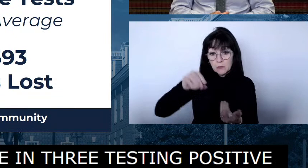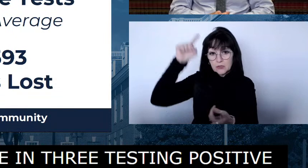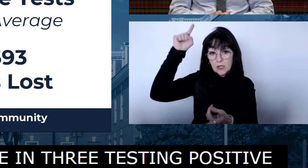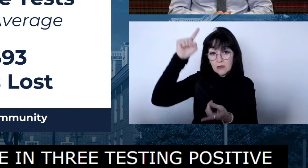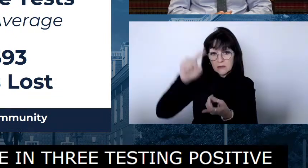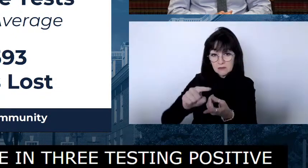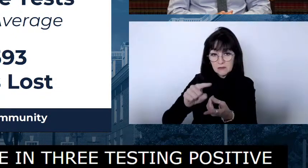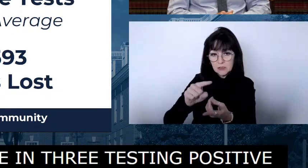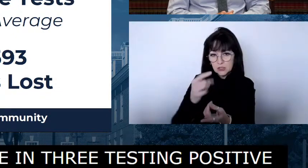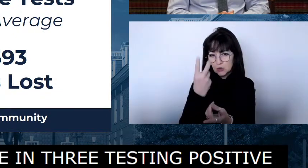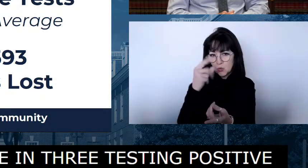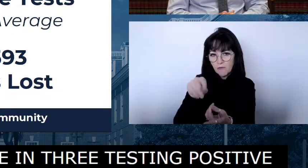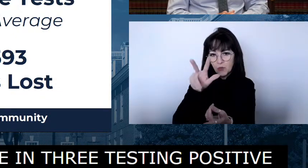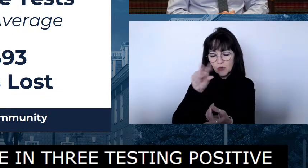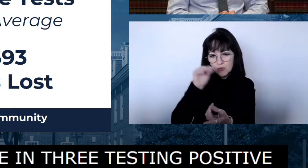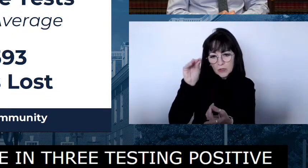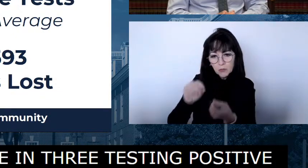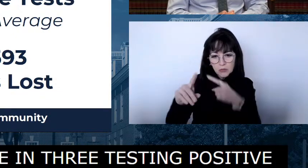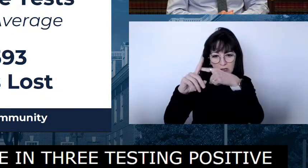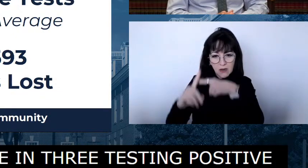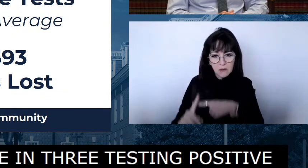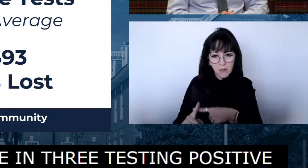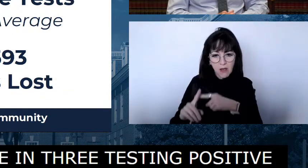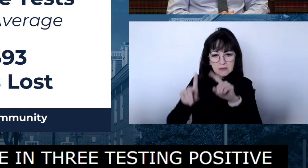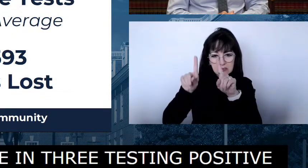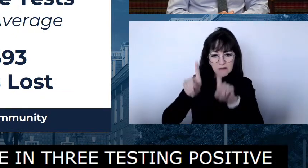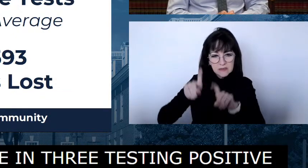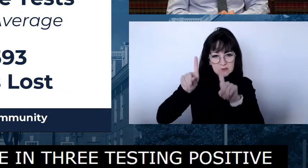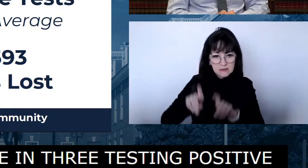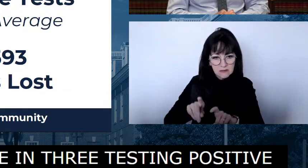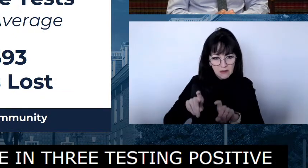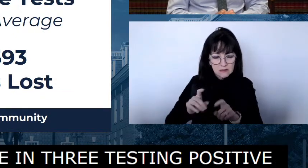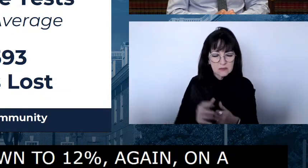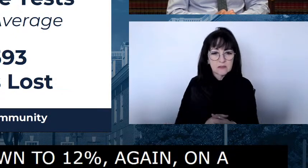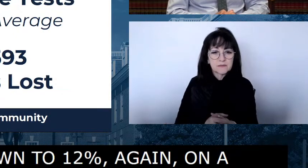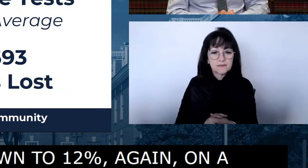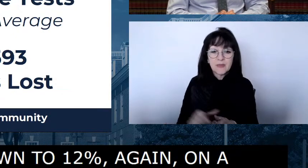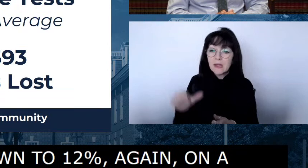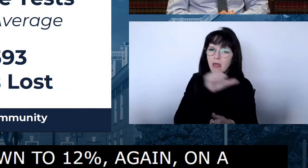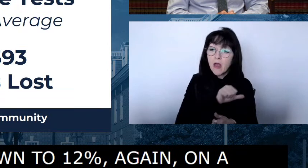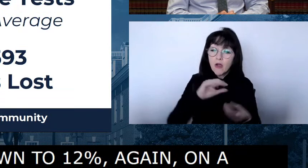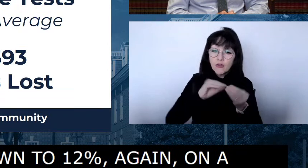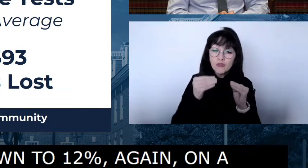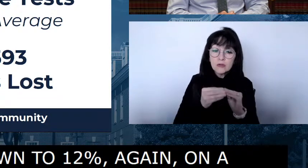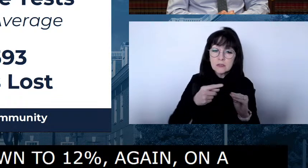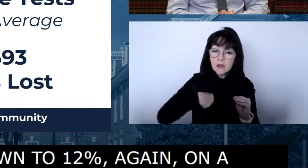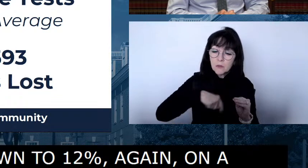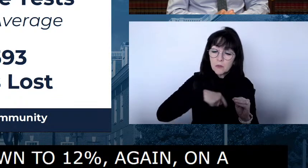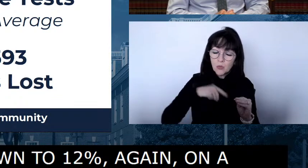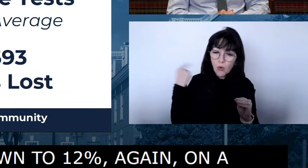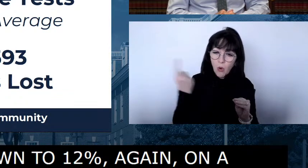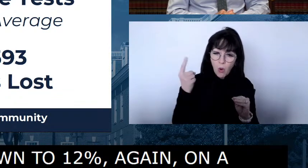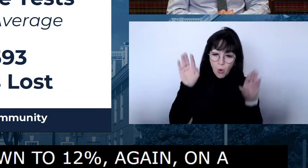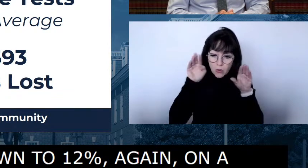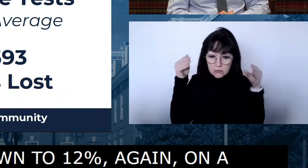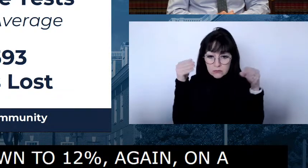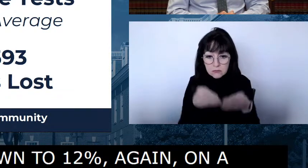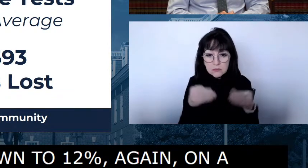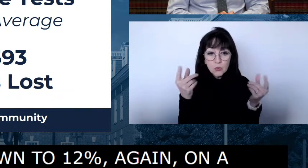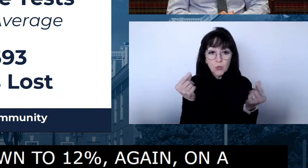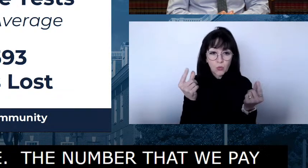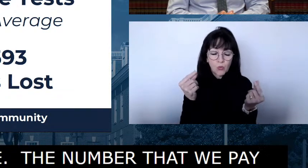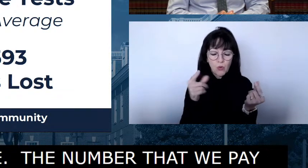moving average. And the number that we pay special attention to, particularly in this latest surge,